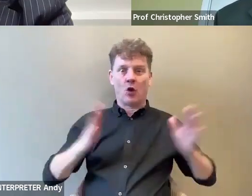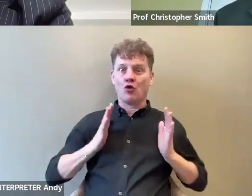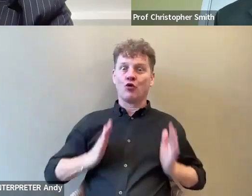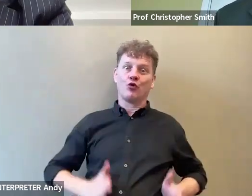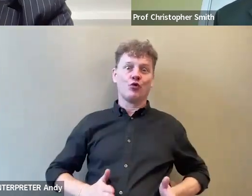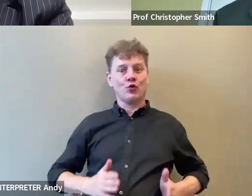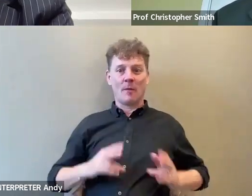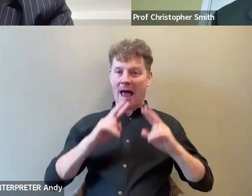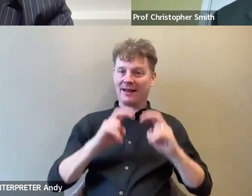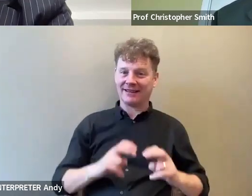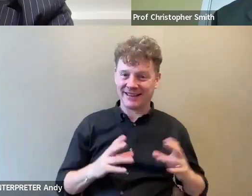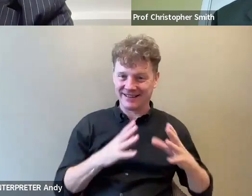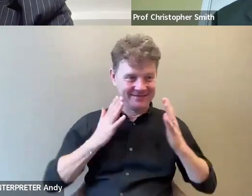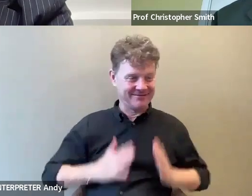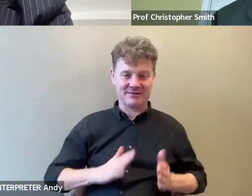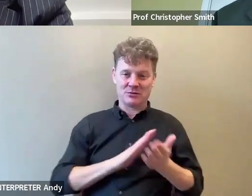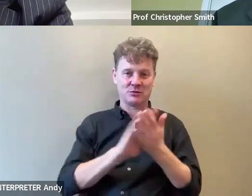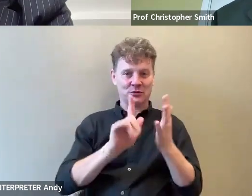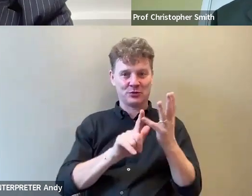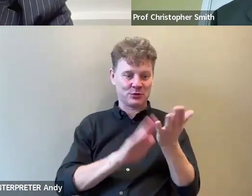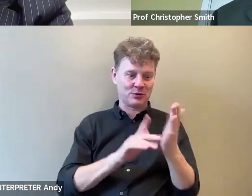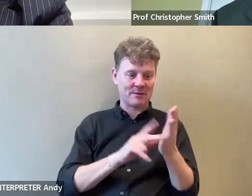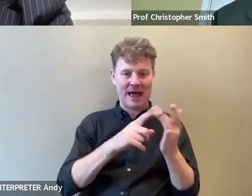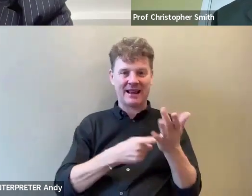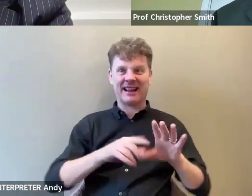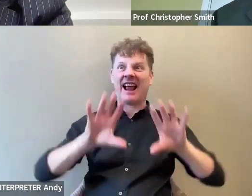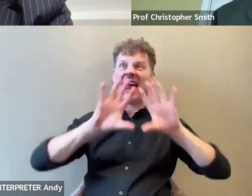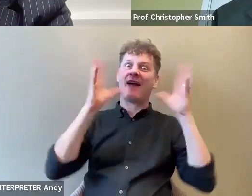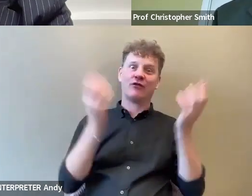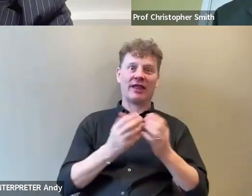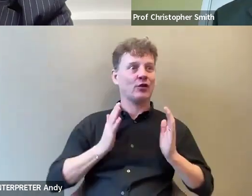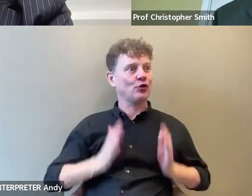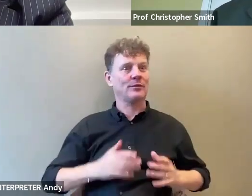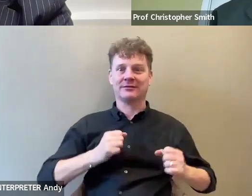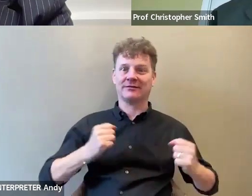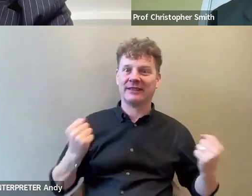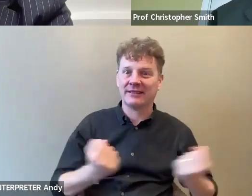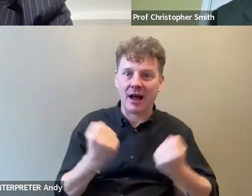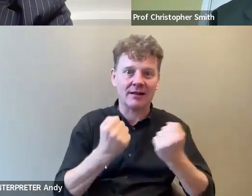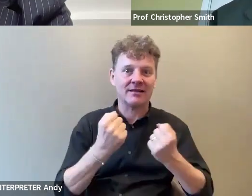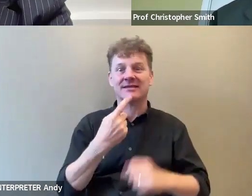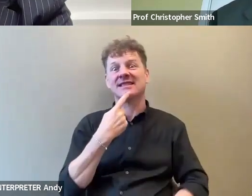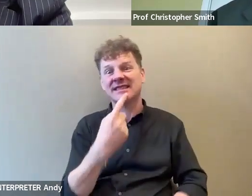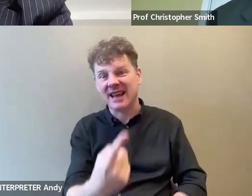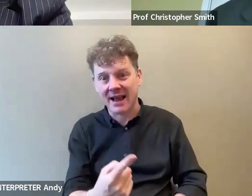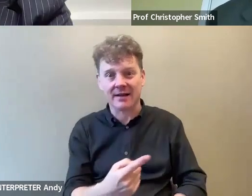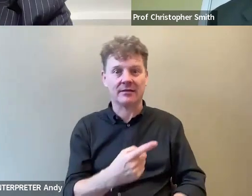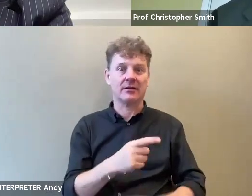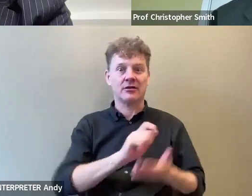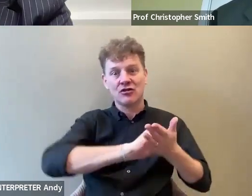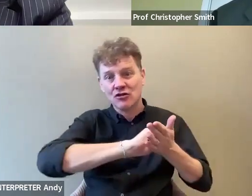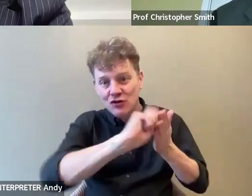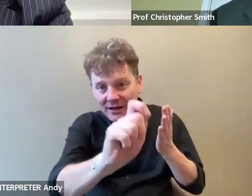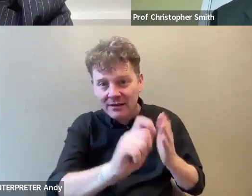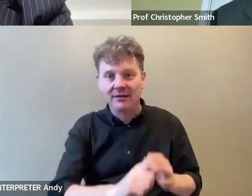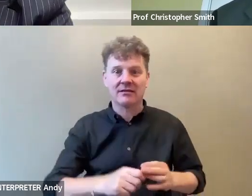history, all of our present and all of our future, everything humans have ever done or thought or said or left on a wall or